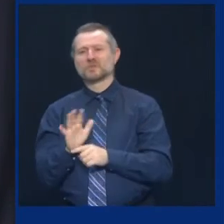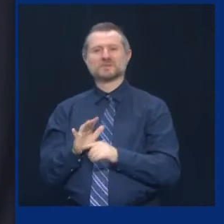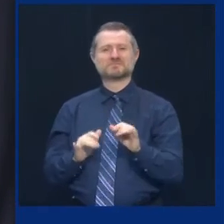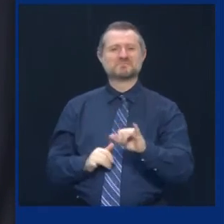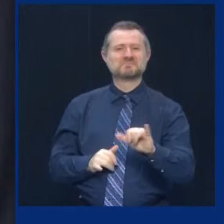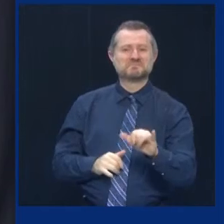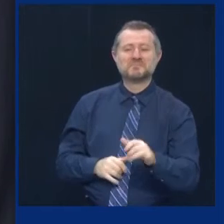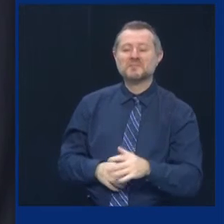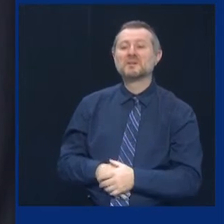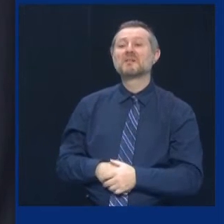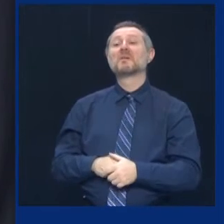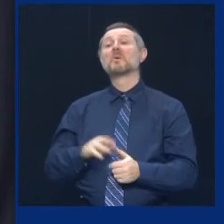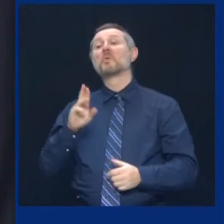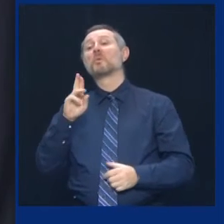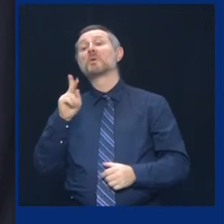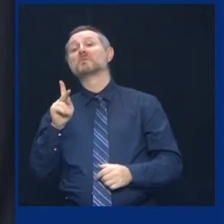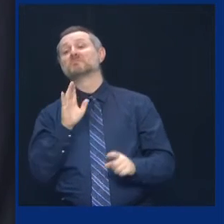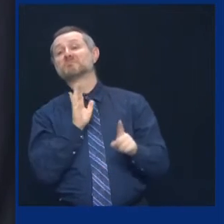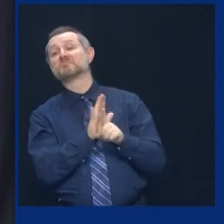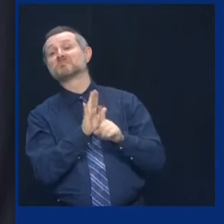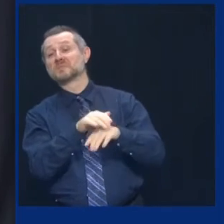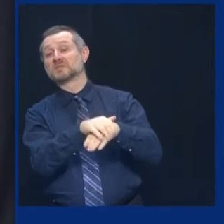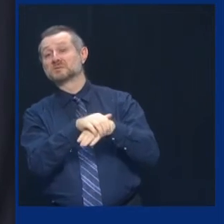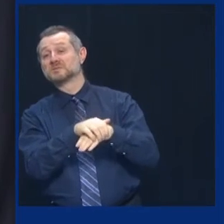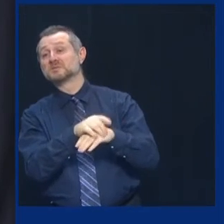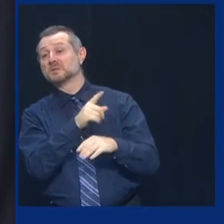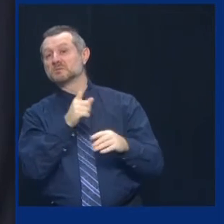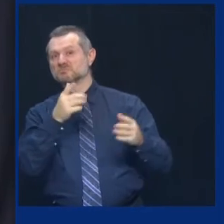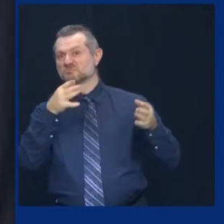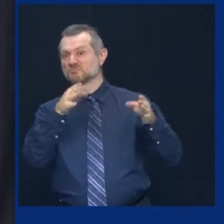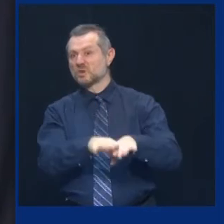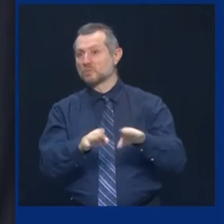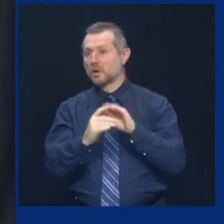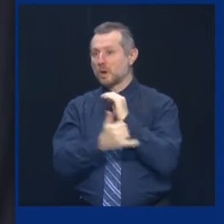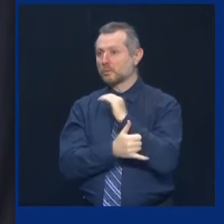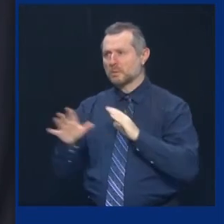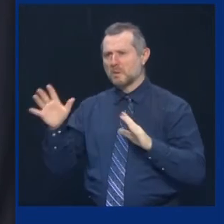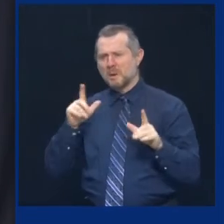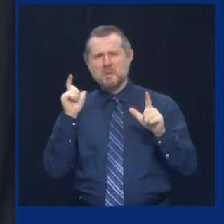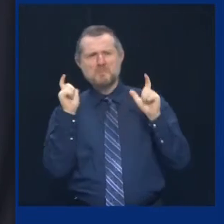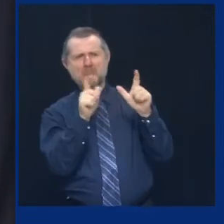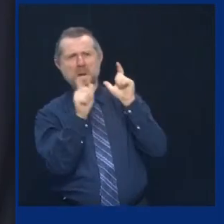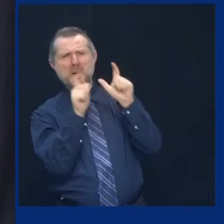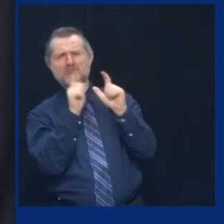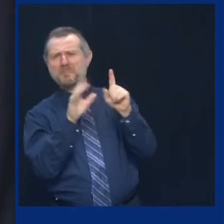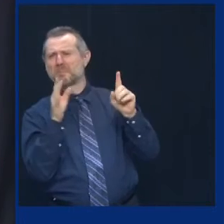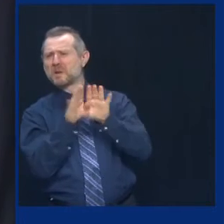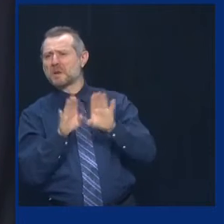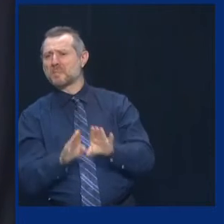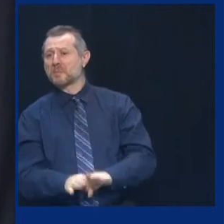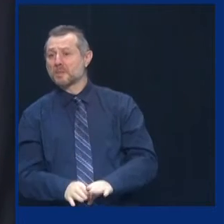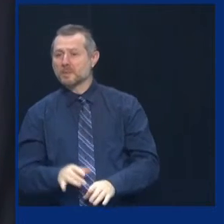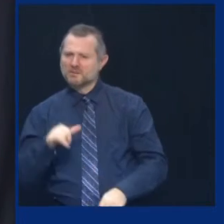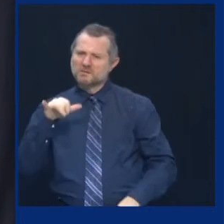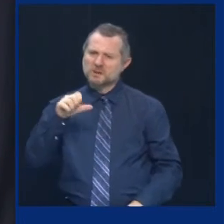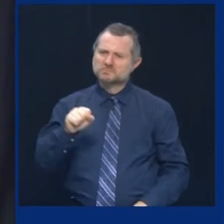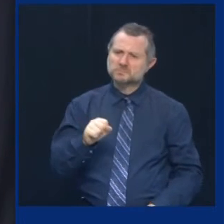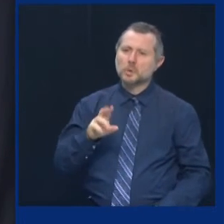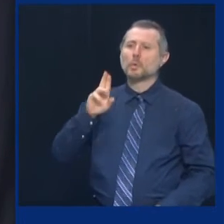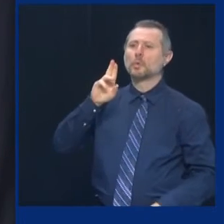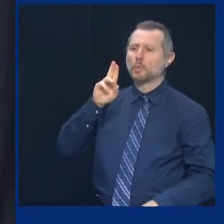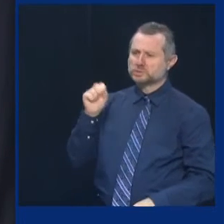UK closes down, other countries ban. Yes, I think the US should halt travel until they know what they're talking